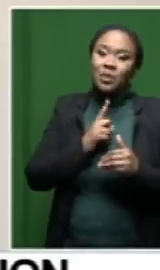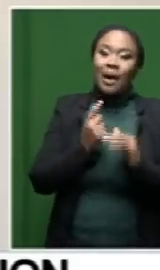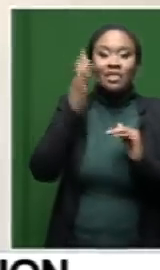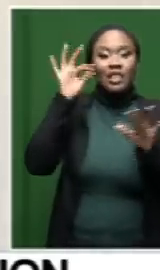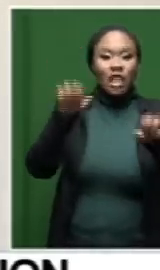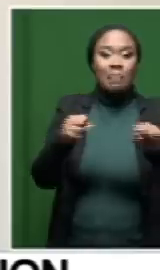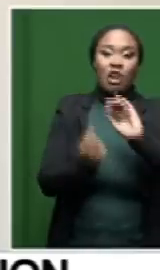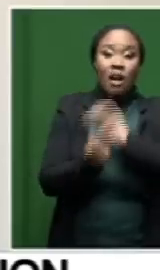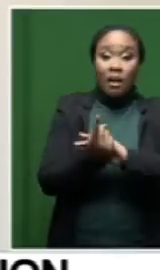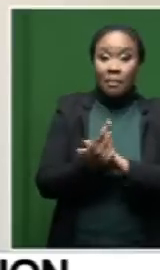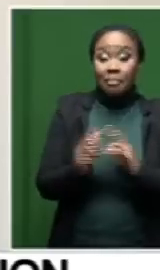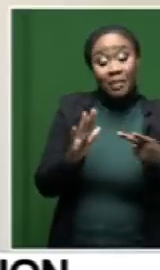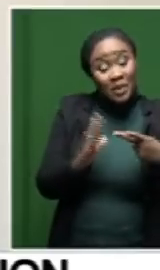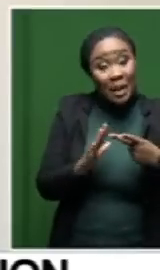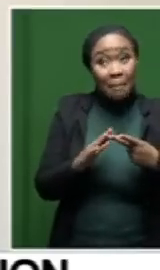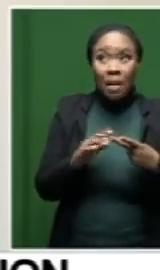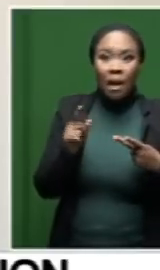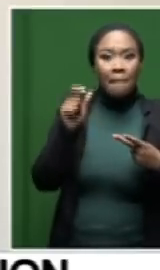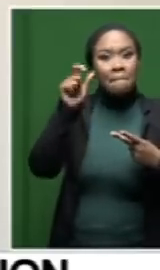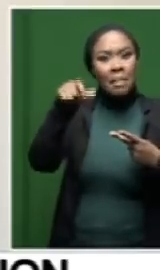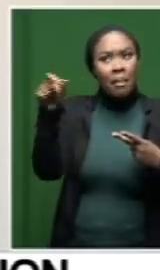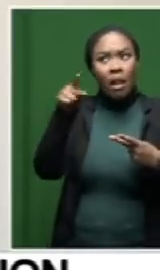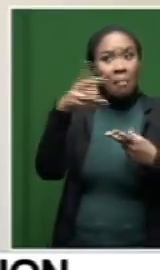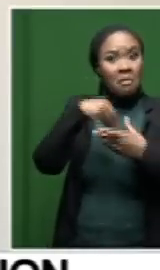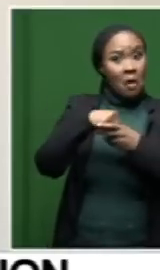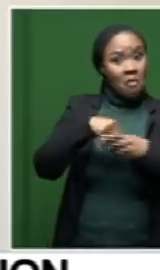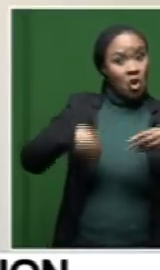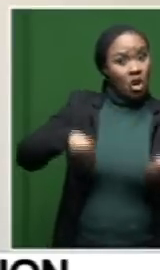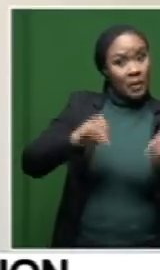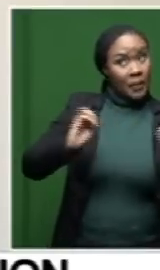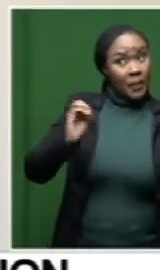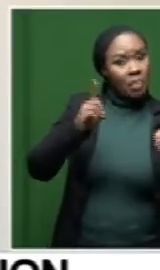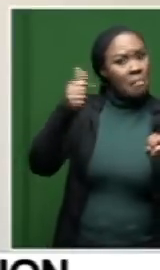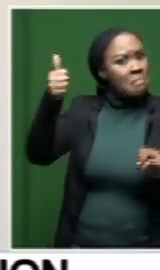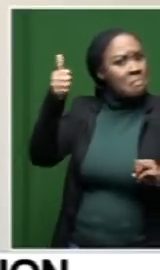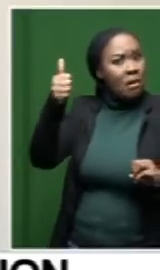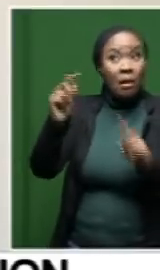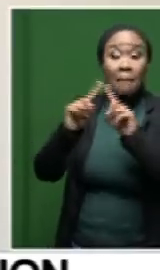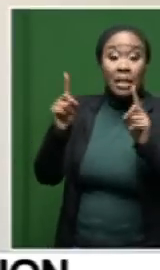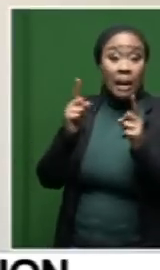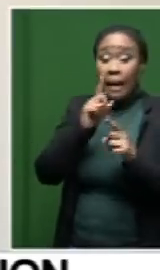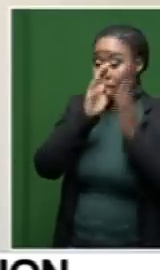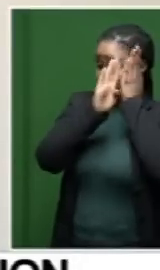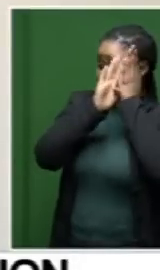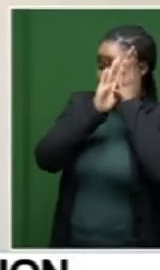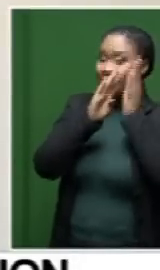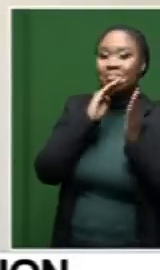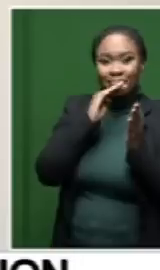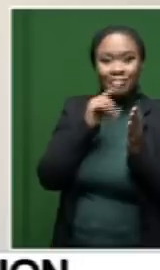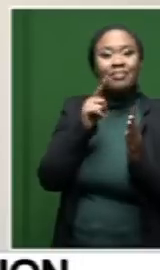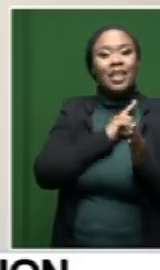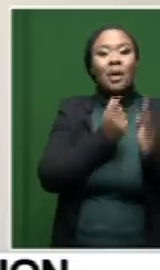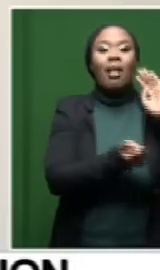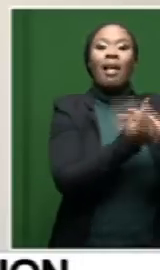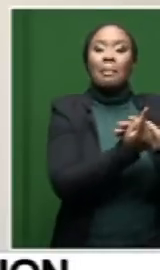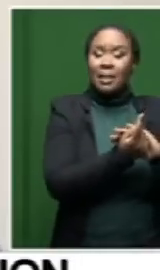when good people do nothing. And those are the two greatest lessons we should take from this report, rather than trying to ask,